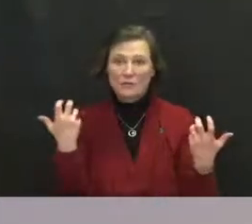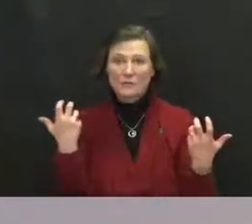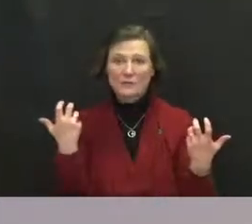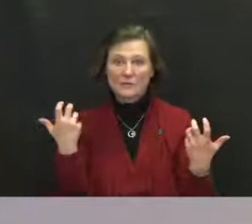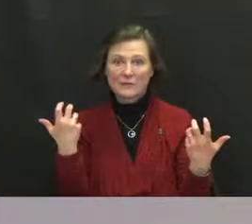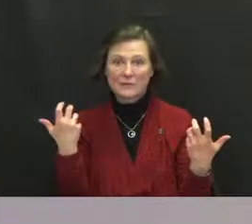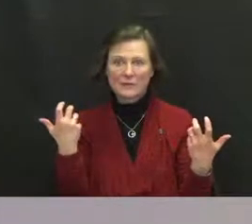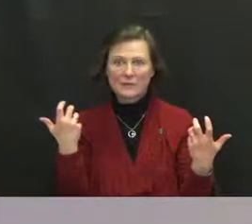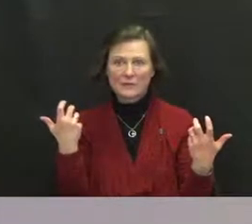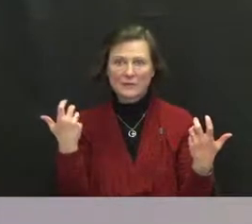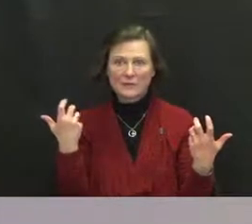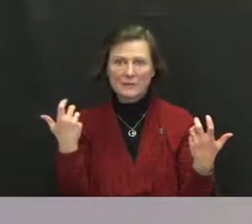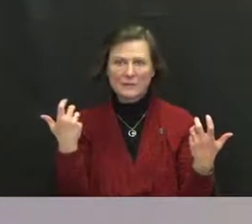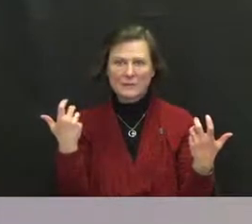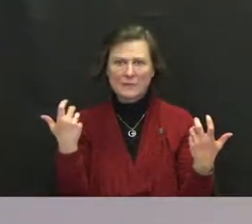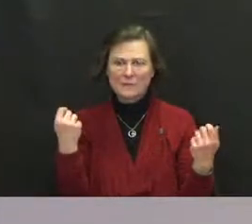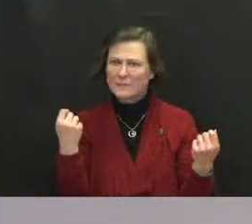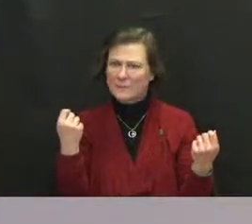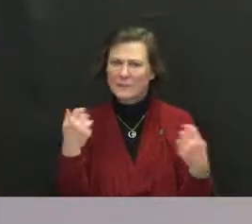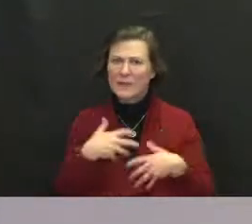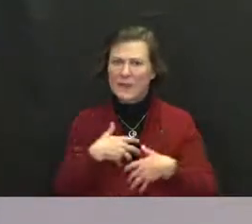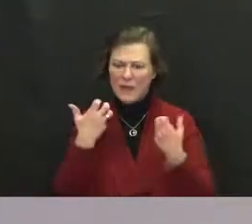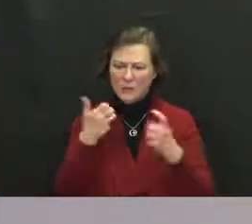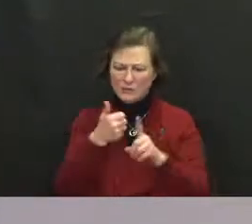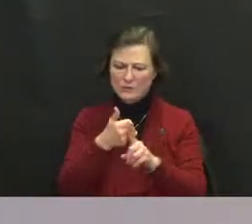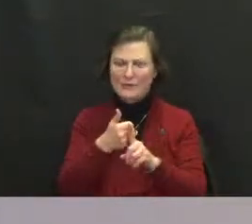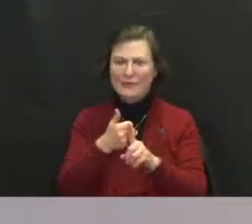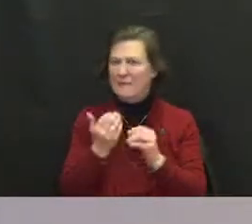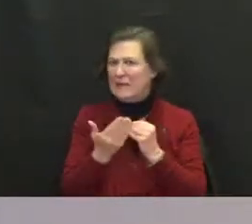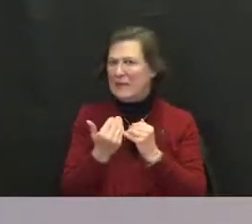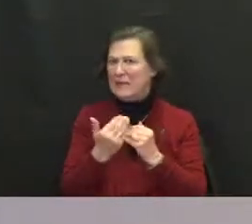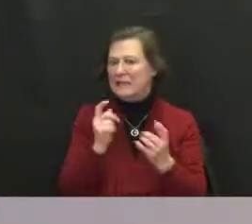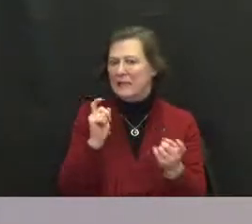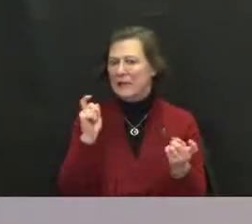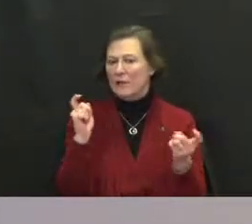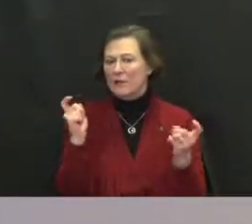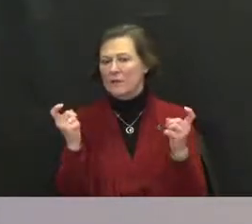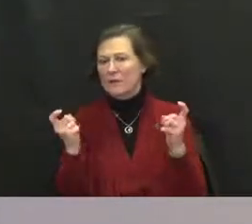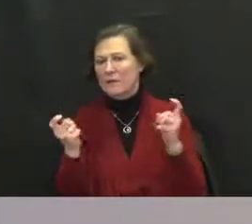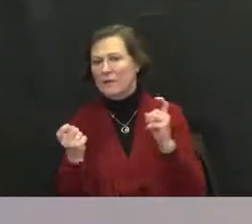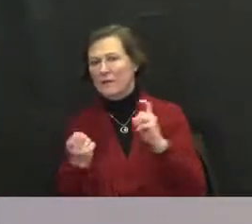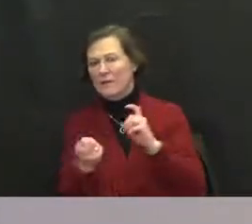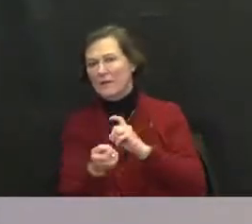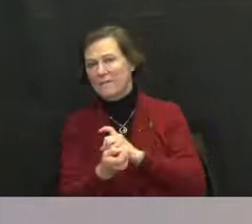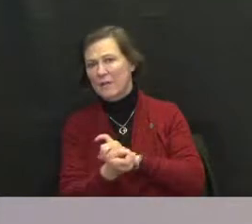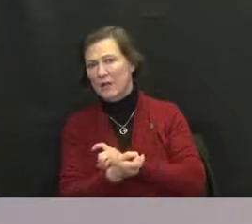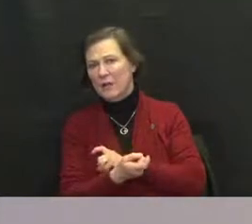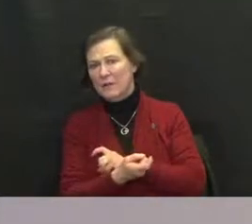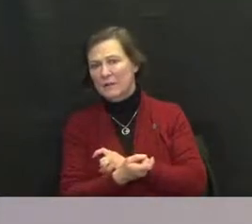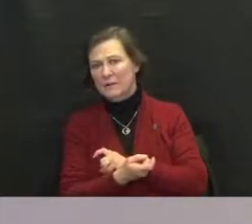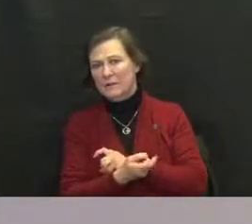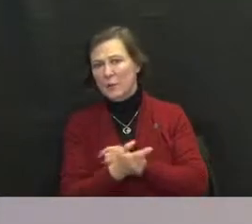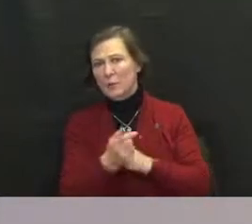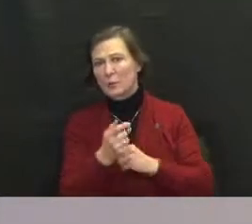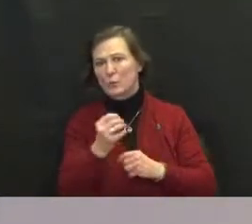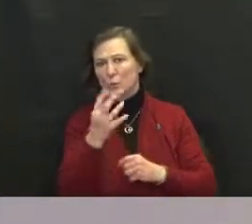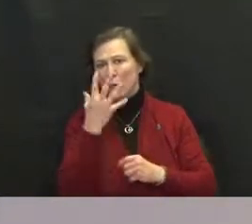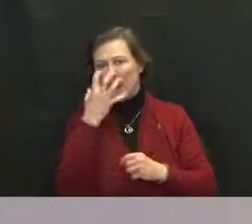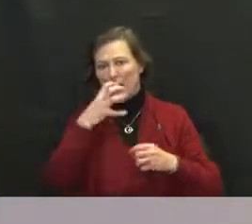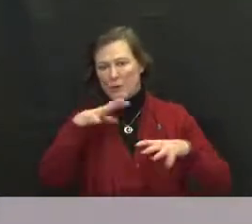For anger all too easily evolves into anger's frozen